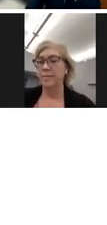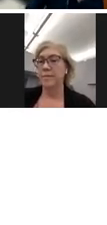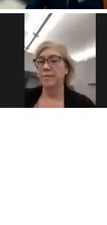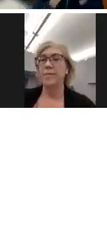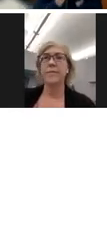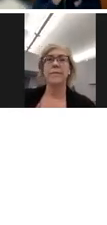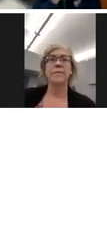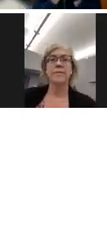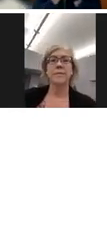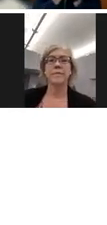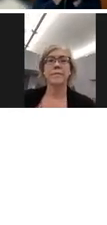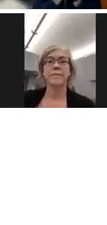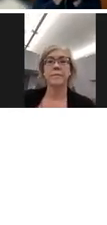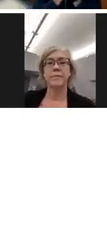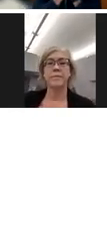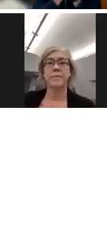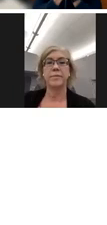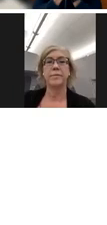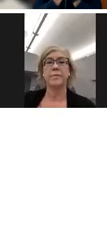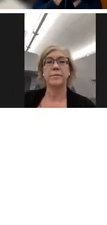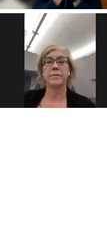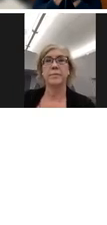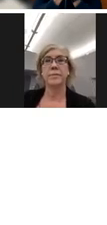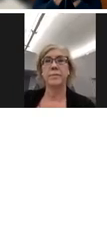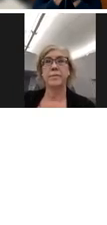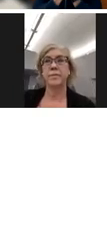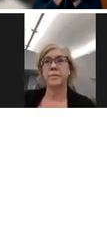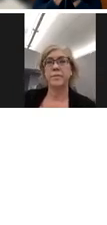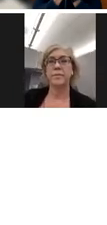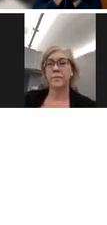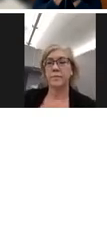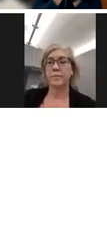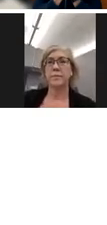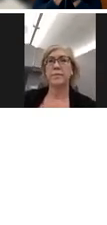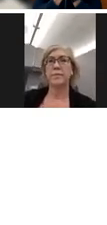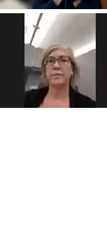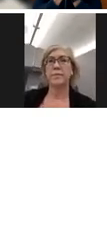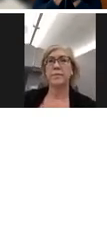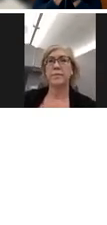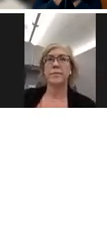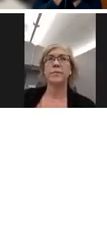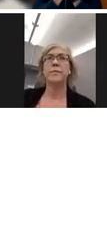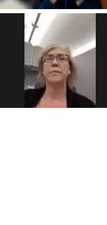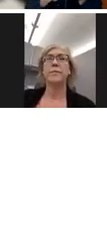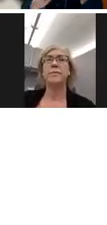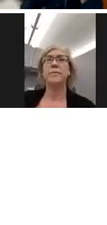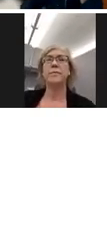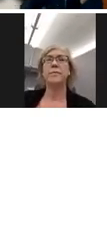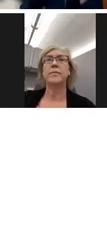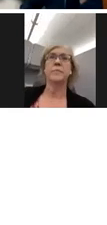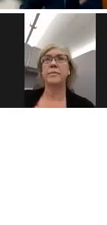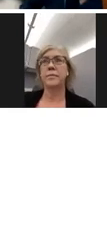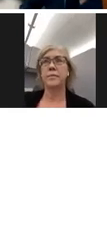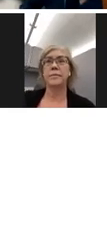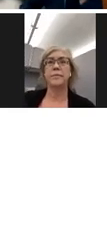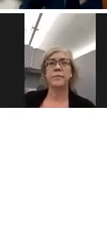and our workforce development program, Sacramento Works, is part of the SETA umbrella, and we have